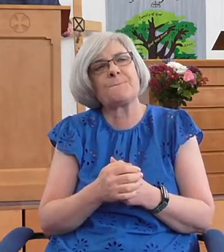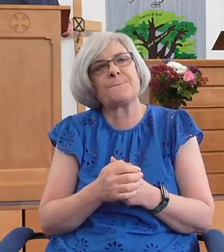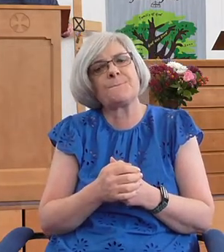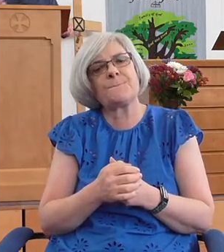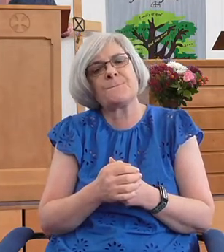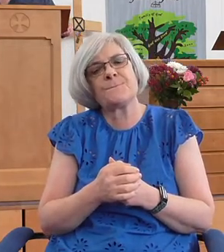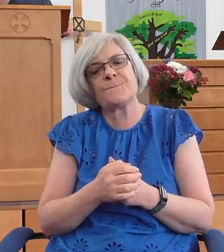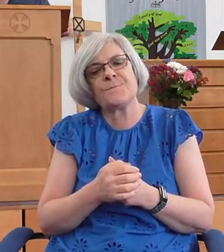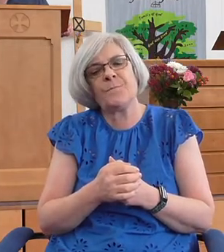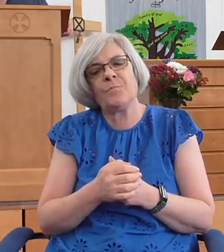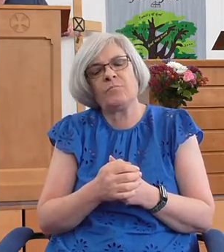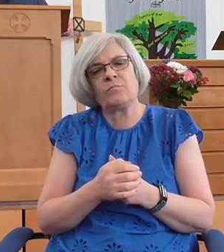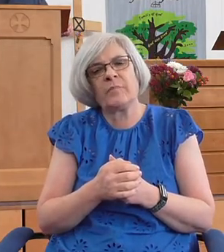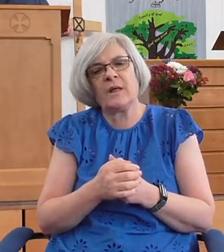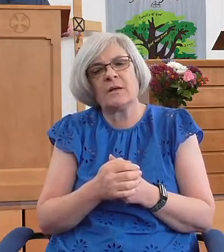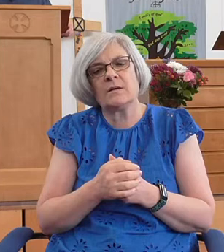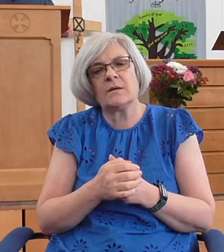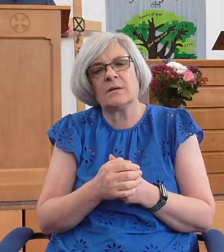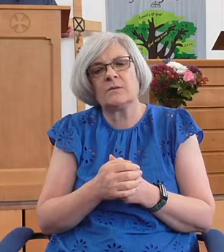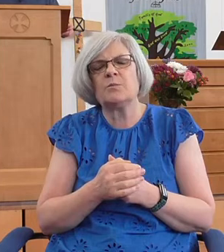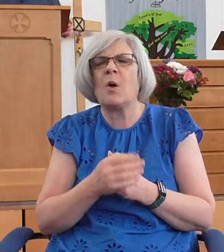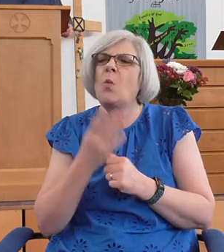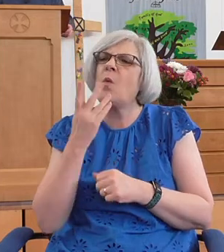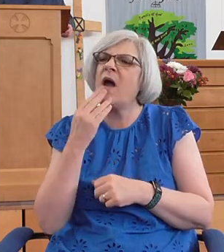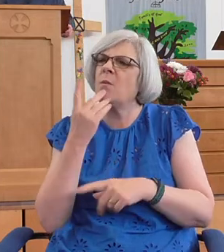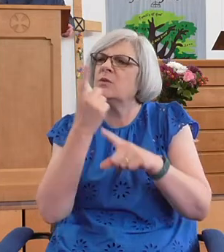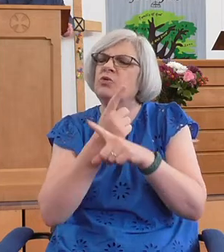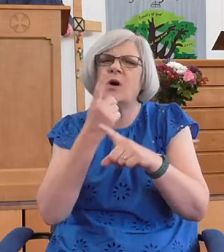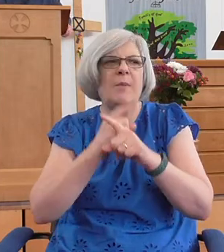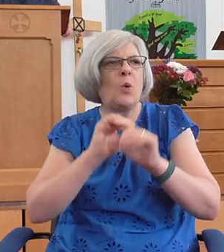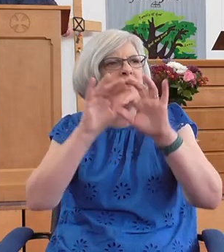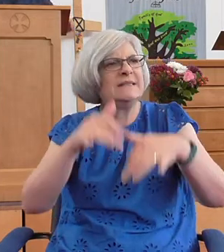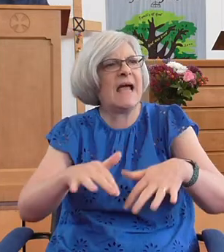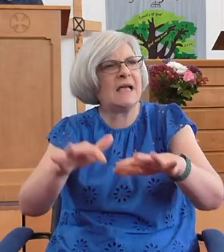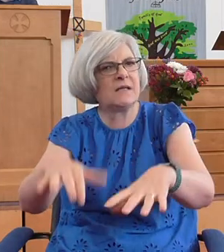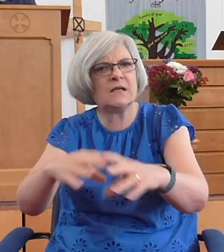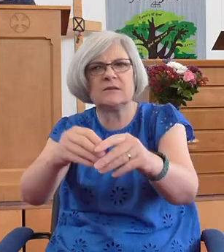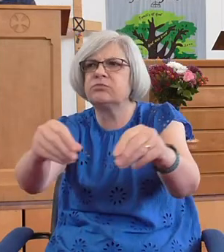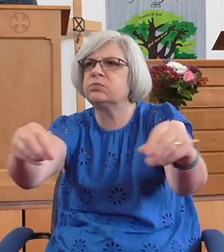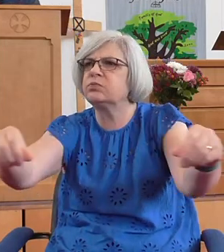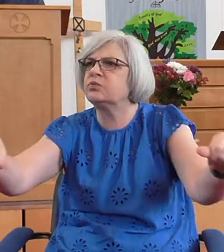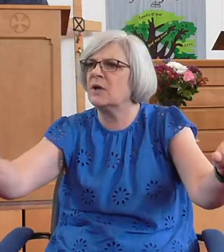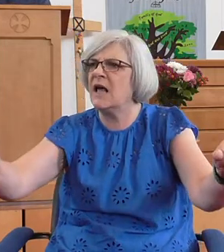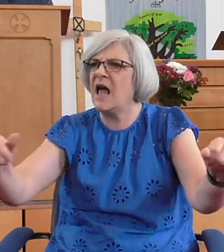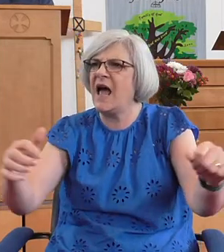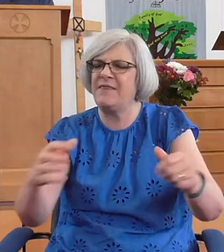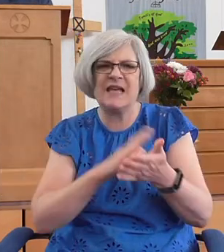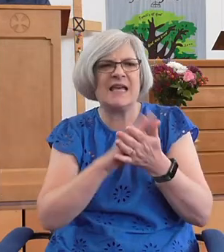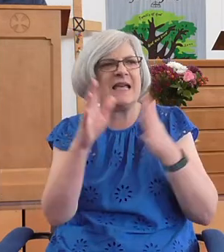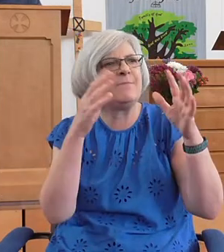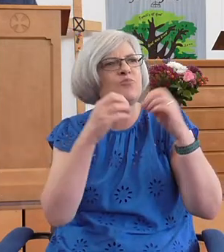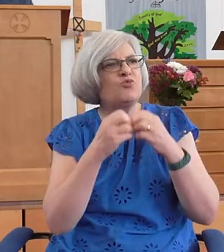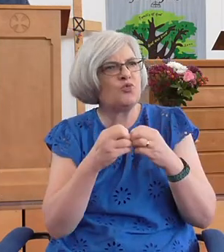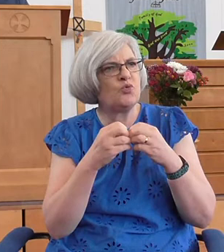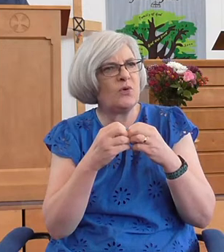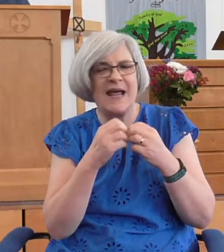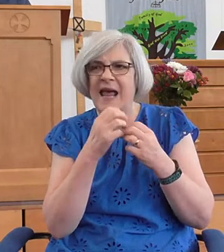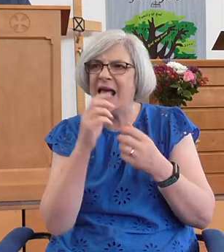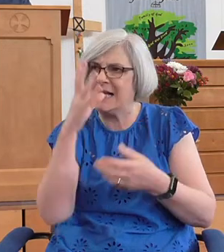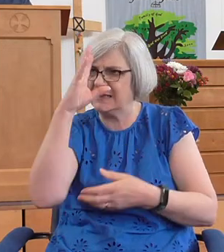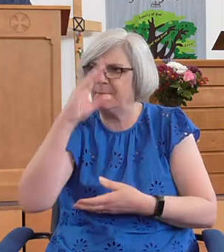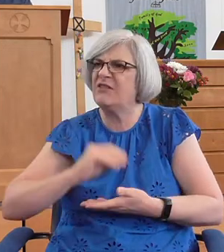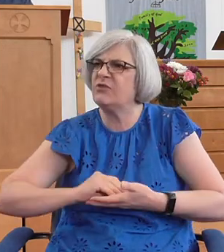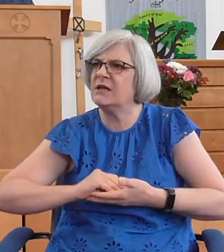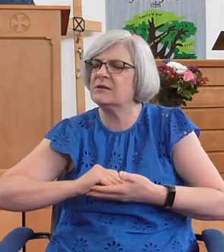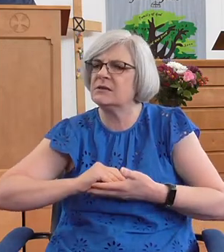Now, when we turn to the wilderness and to the experience of the Hebrews or children of Israel, we come across